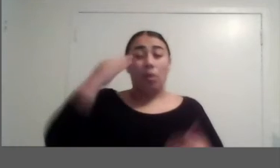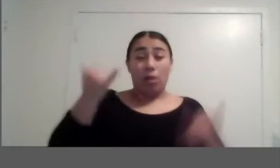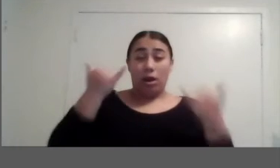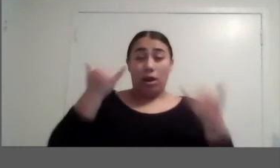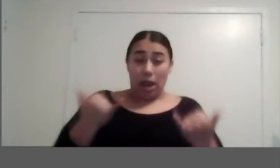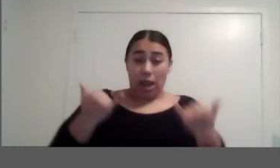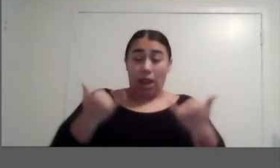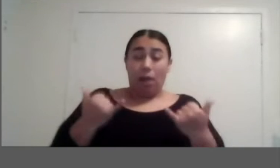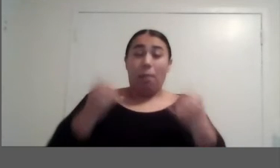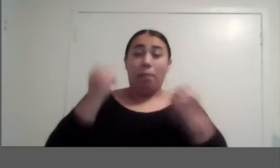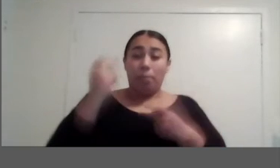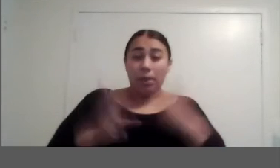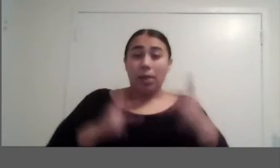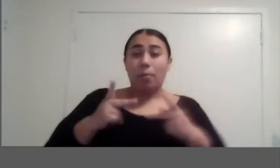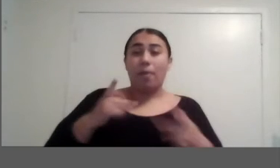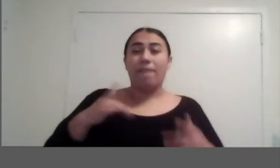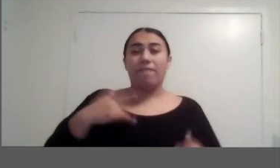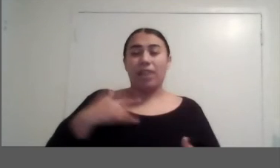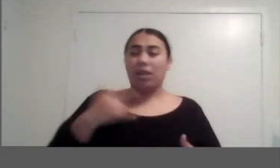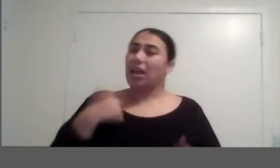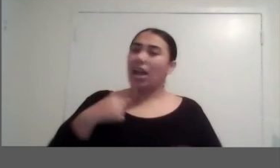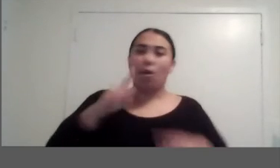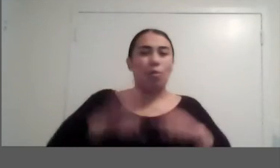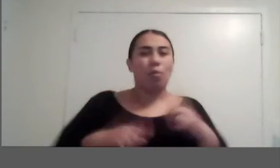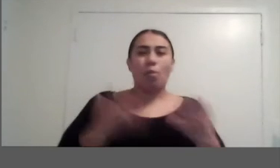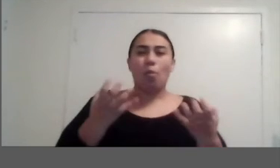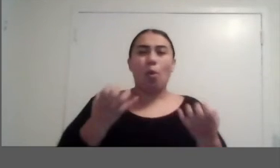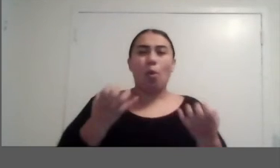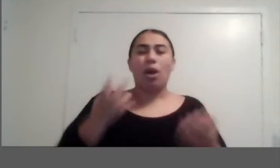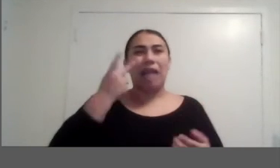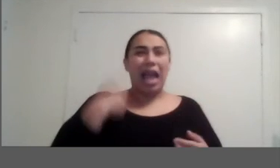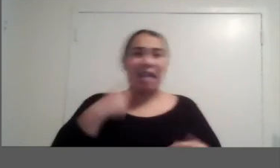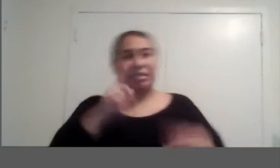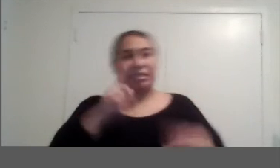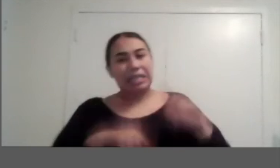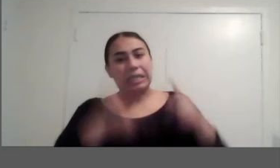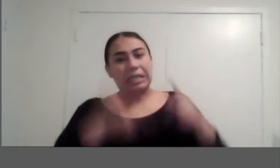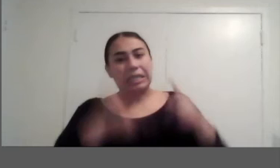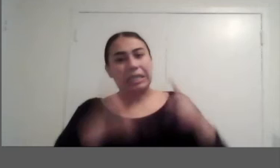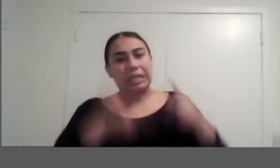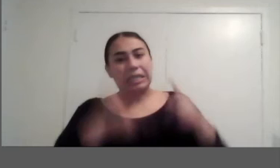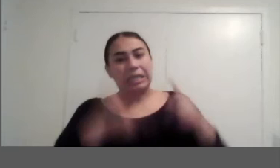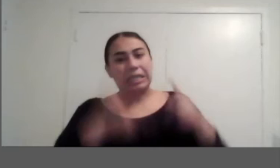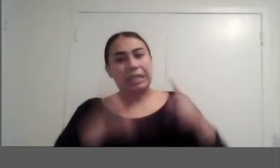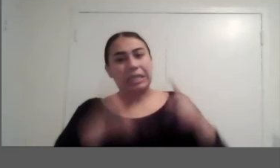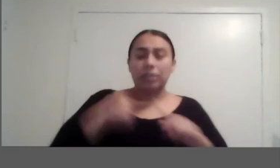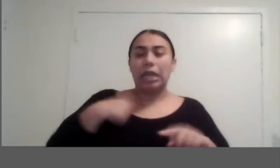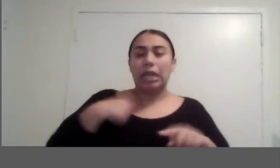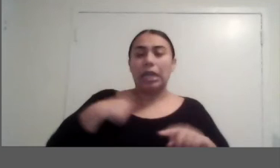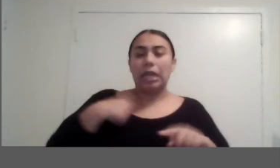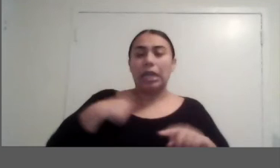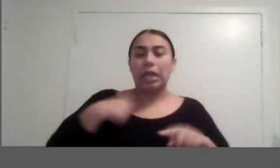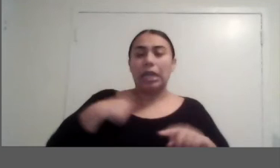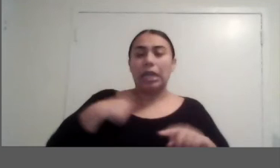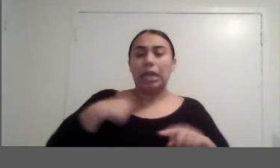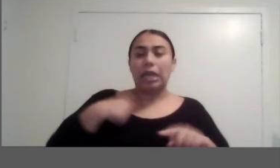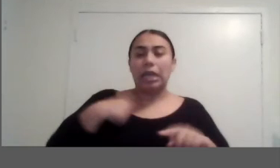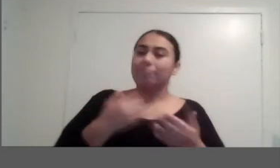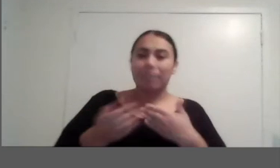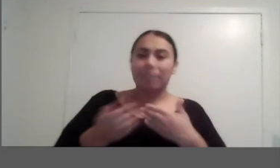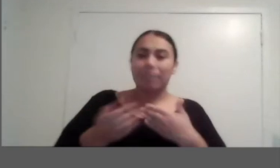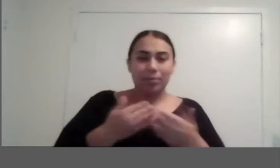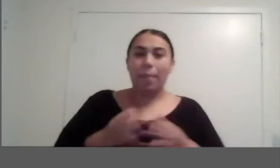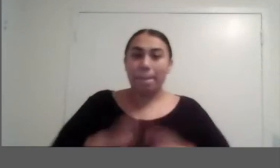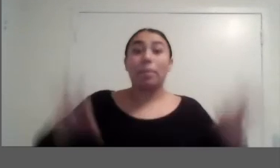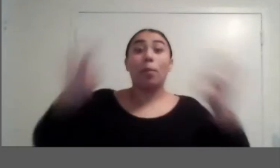suffer from social anxiety or other conditions that prevent them from socializing and interacting with other people. Medical